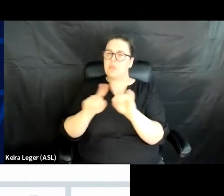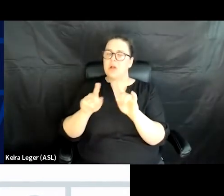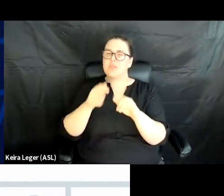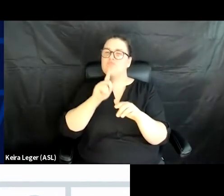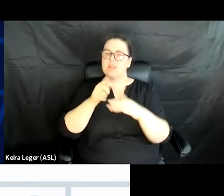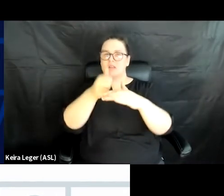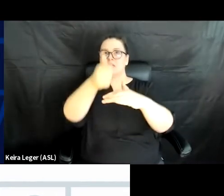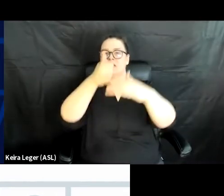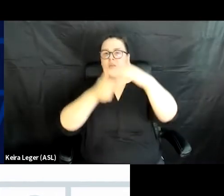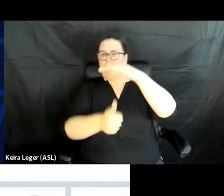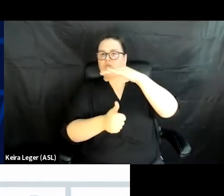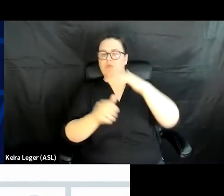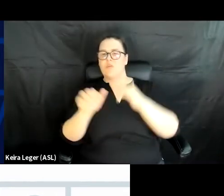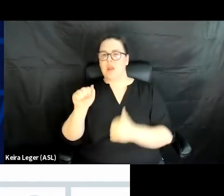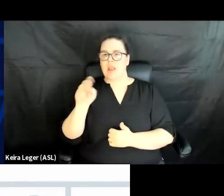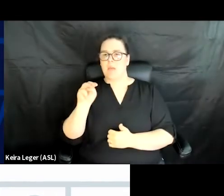please.